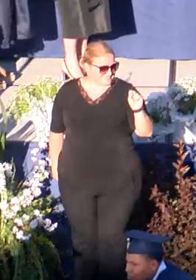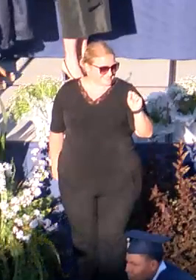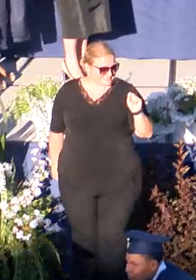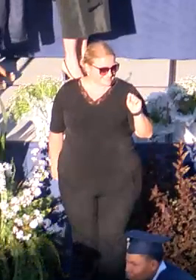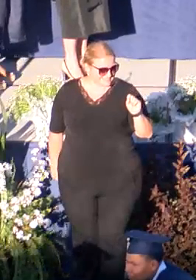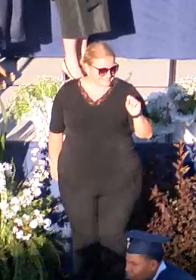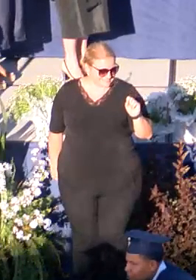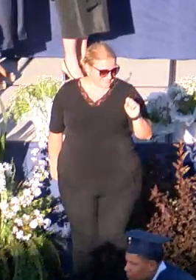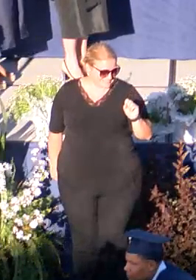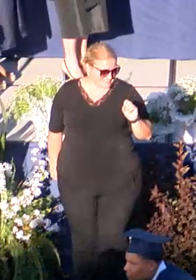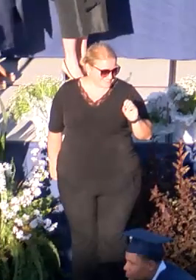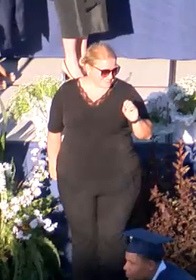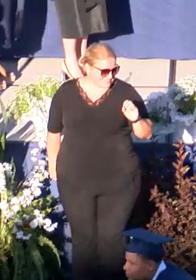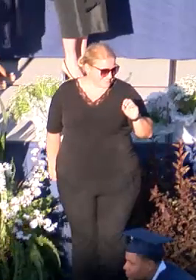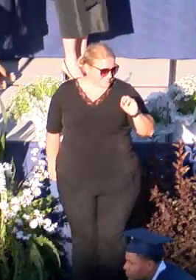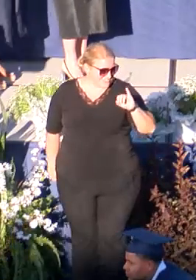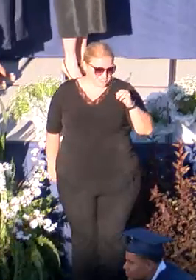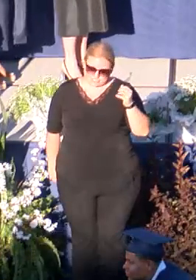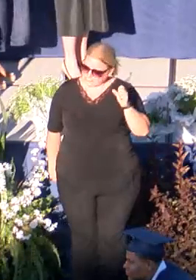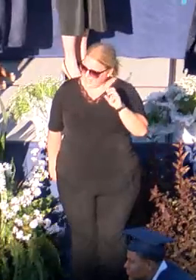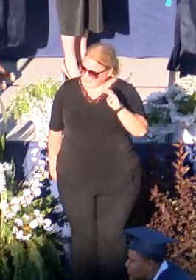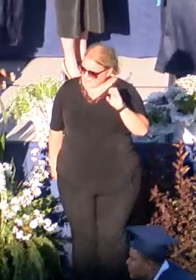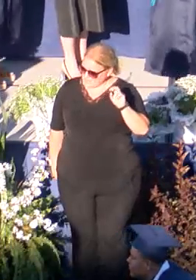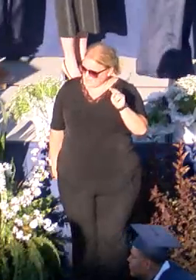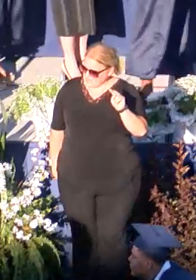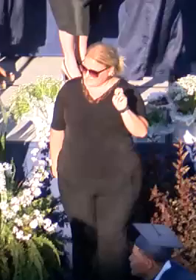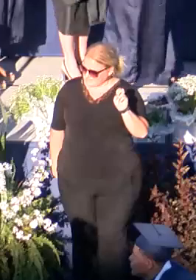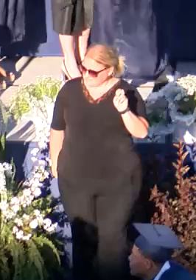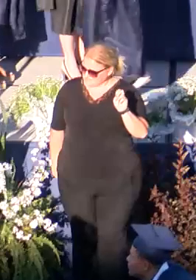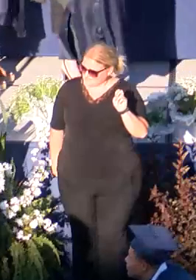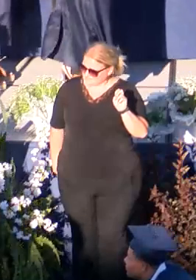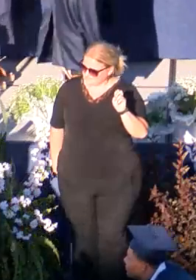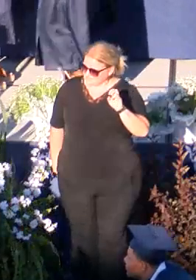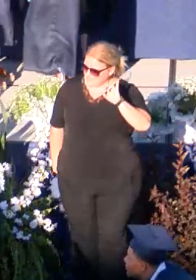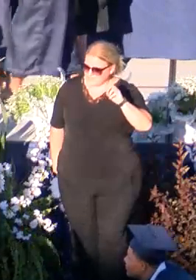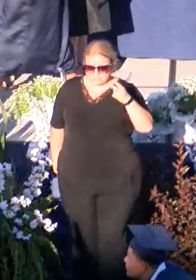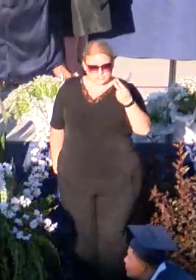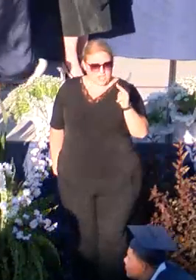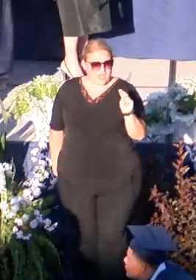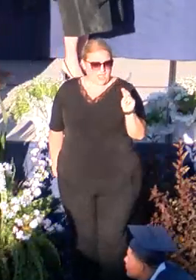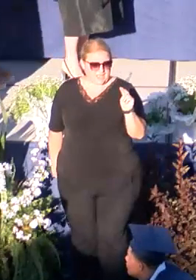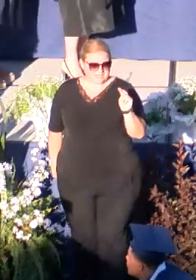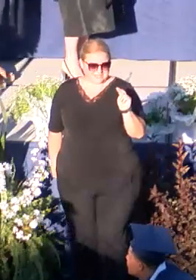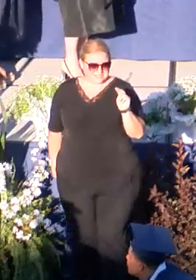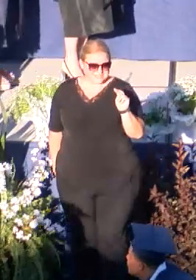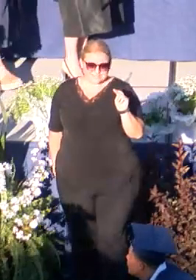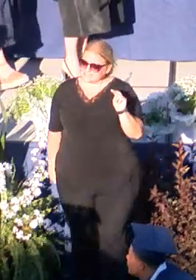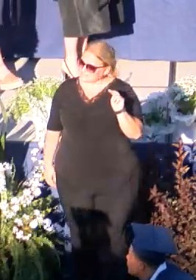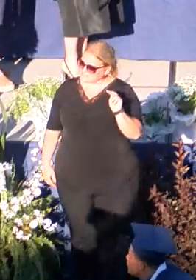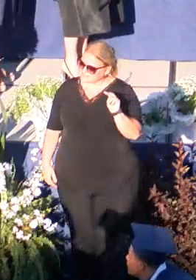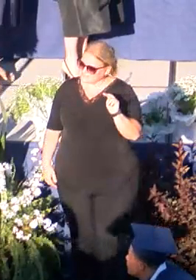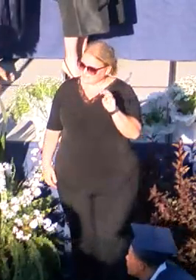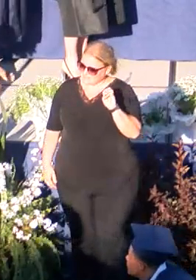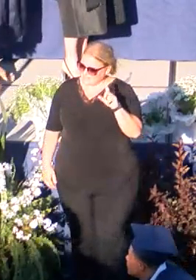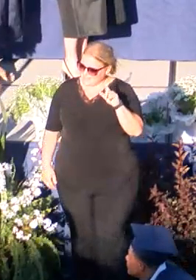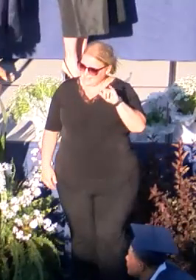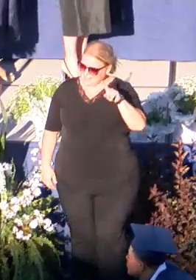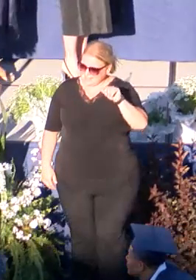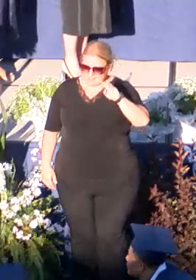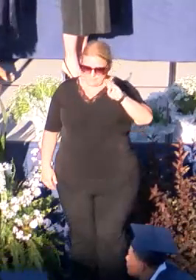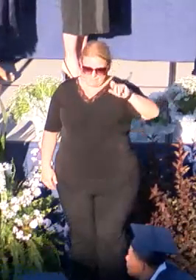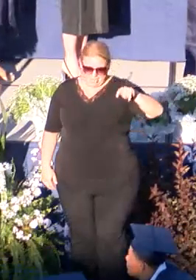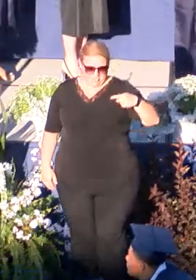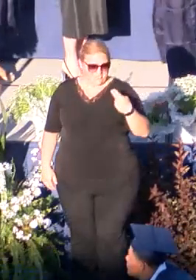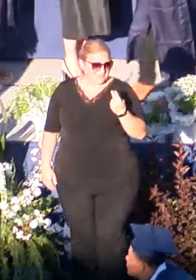III. Jasmine Villalobos. John Nyabenda. Elizabeth